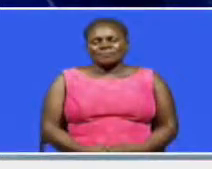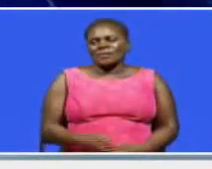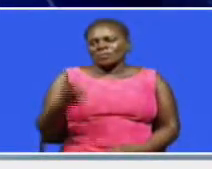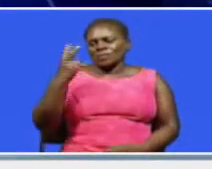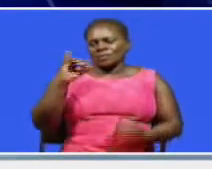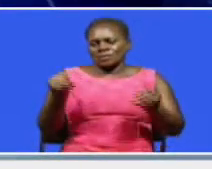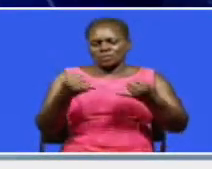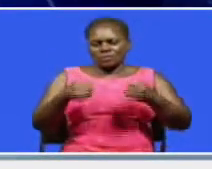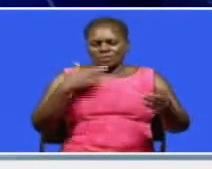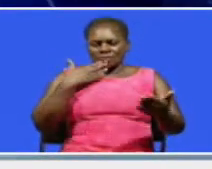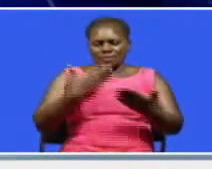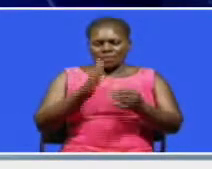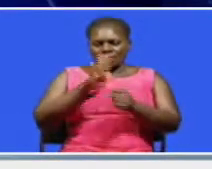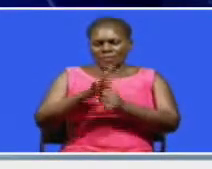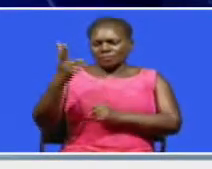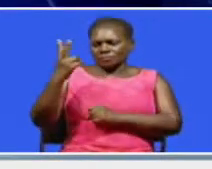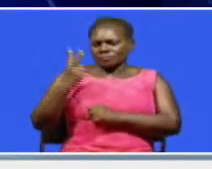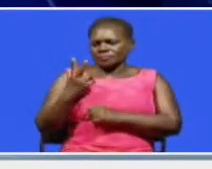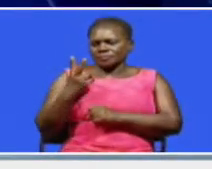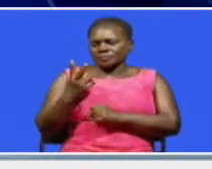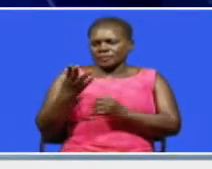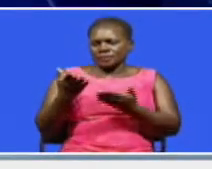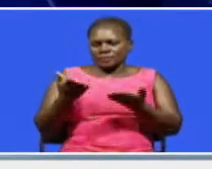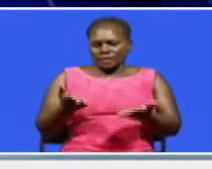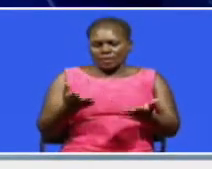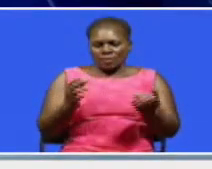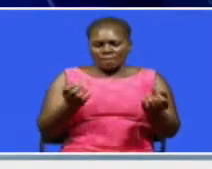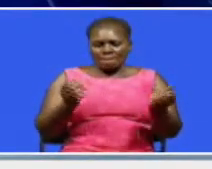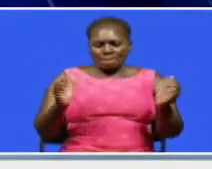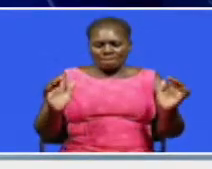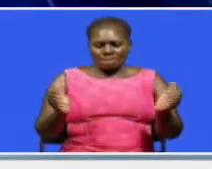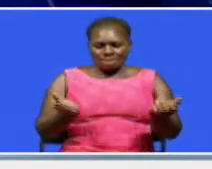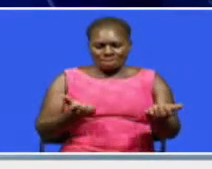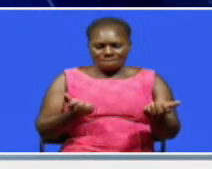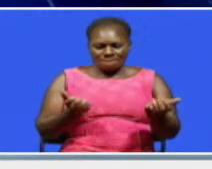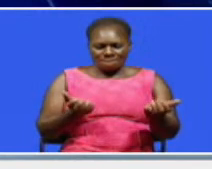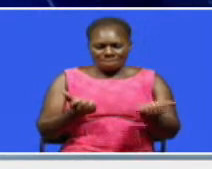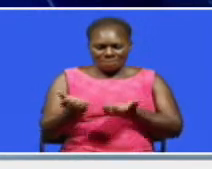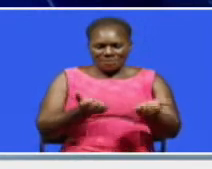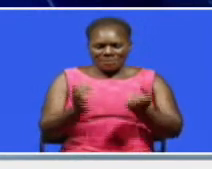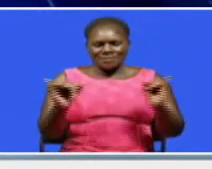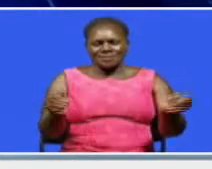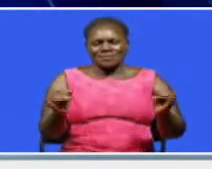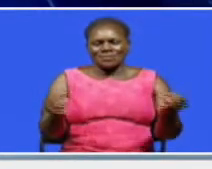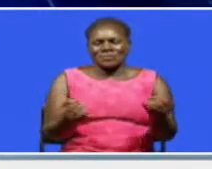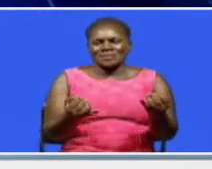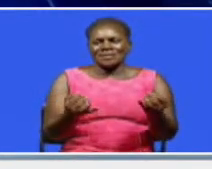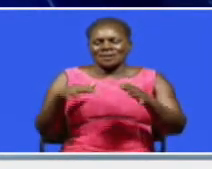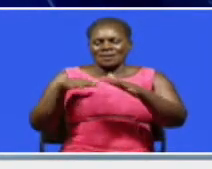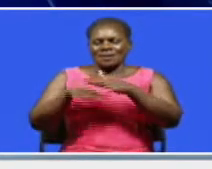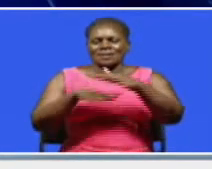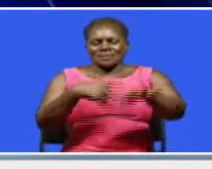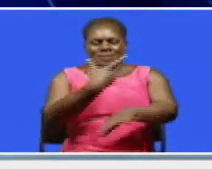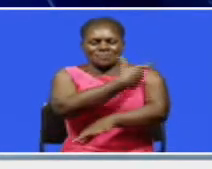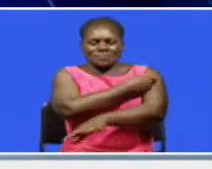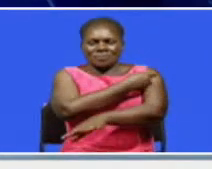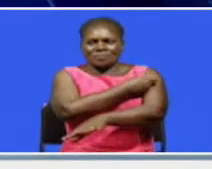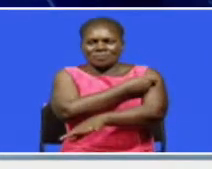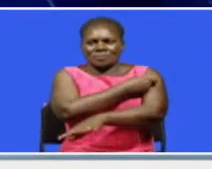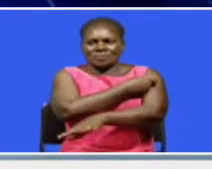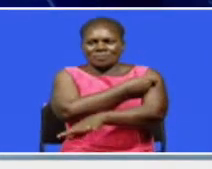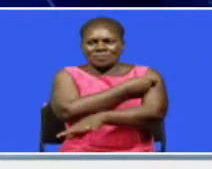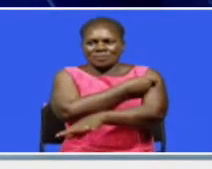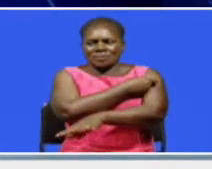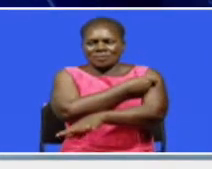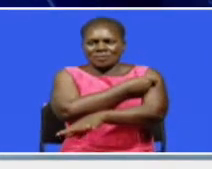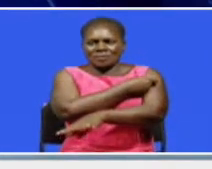Watching Newsline, thank you for staying with us. Let's now take a look at business news. Access to vaccines will